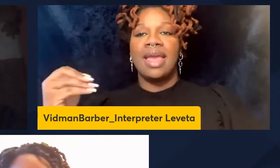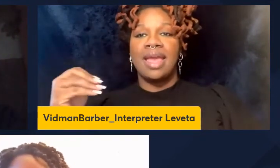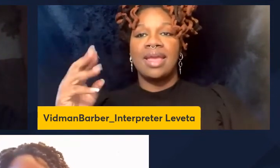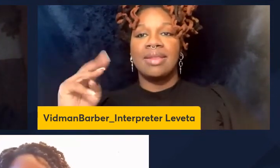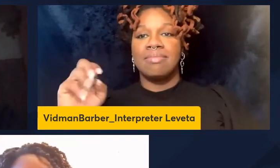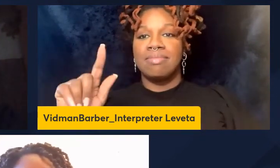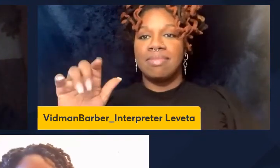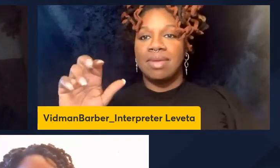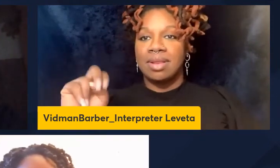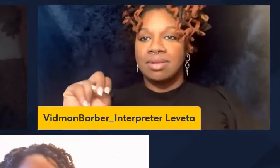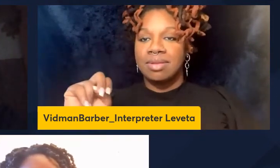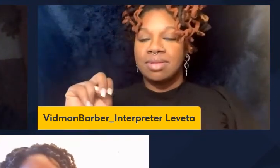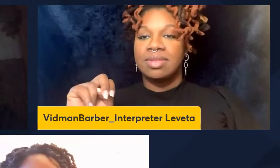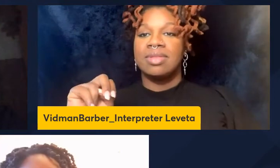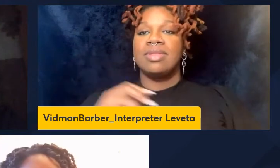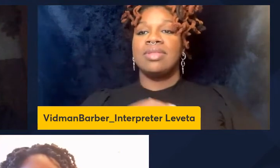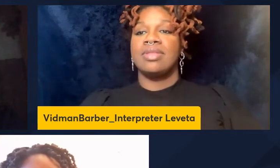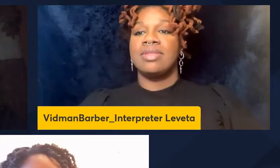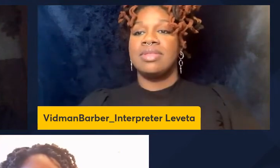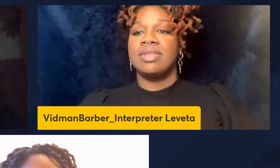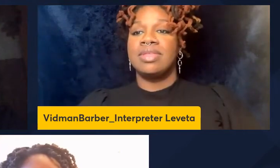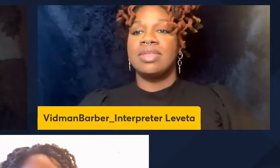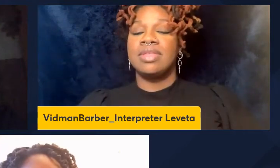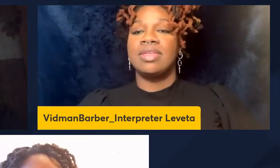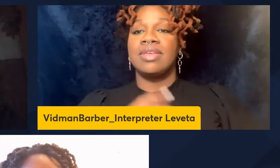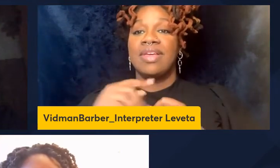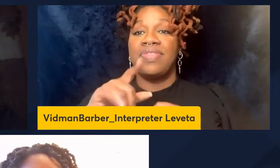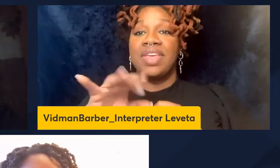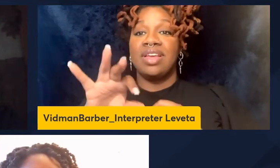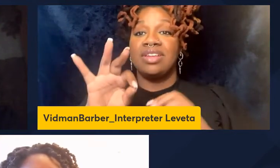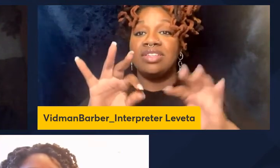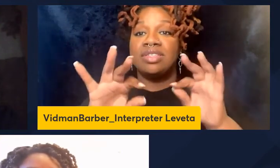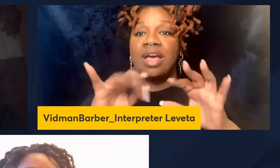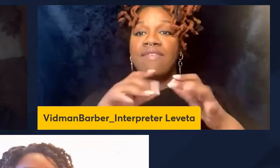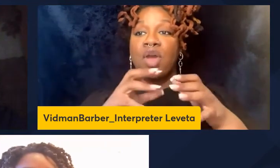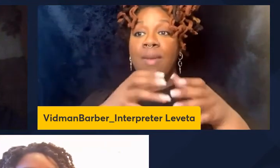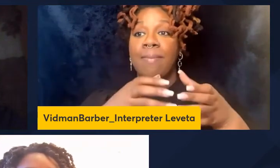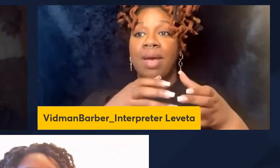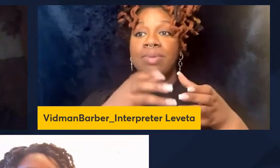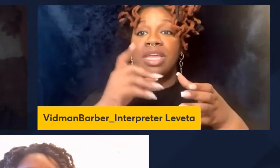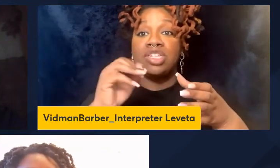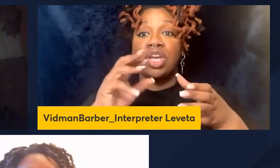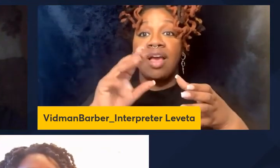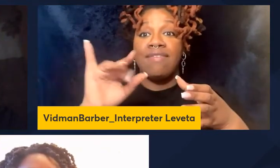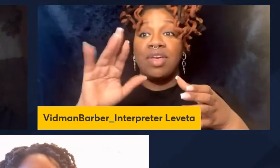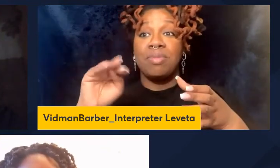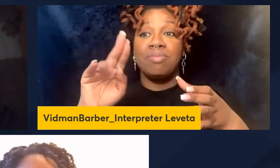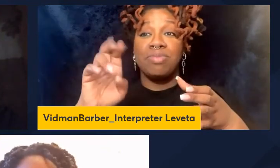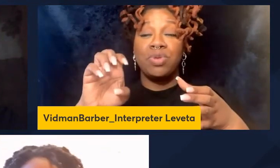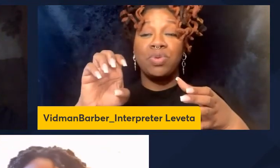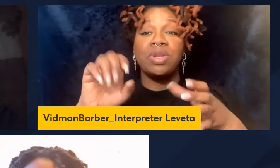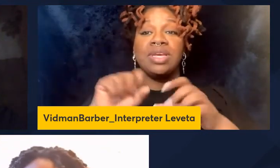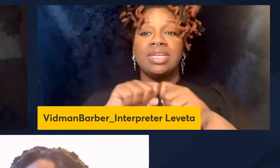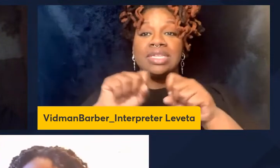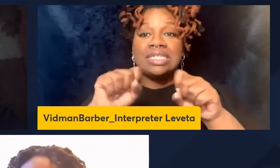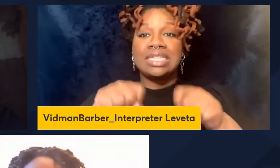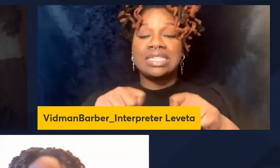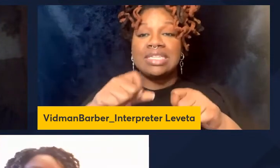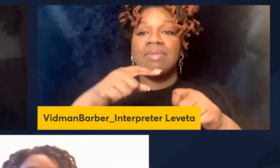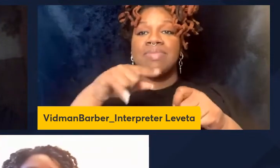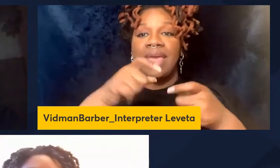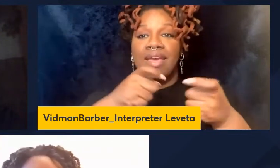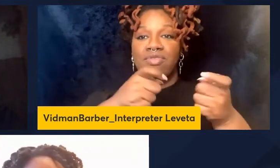in reproduction and discovered a population of immune cells in pituitary gland that regulates the